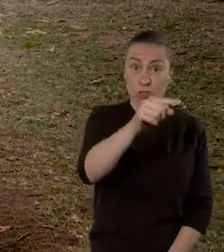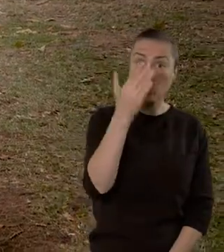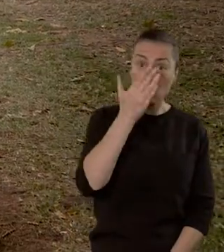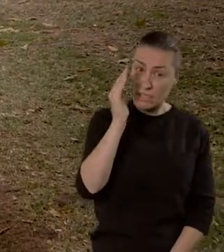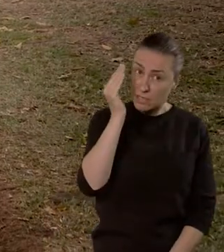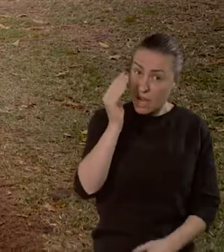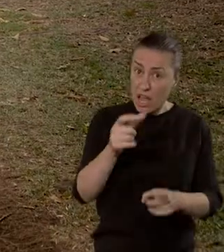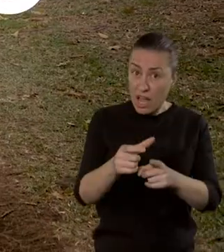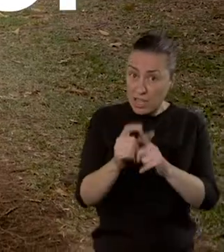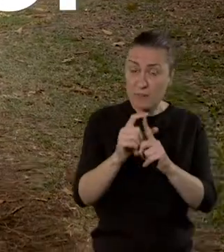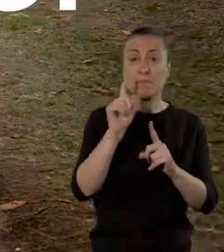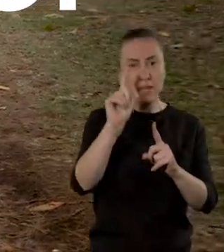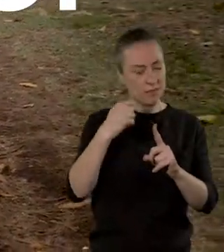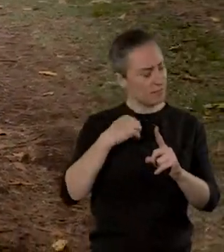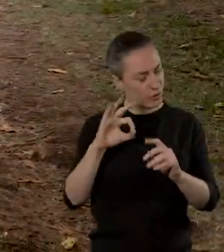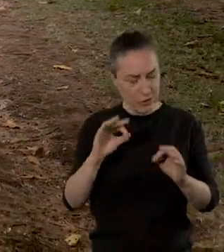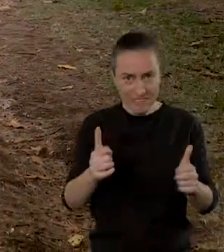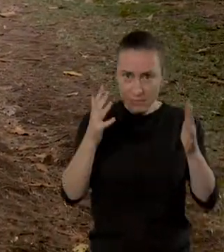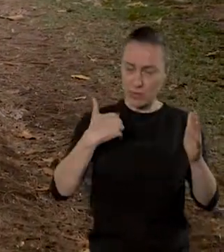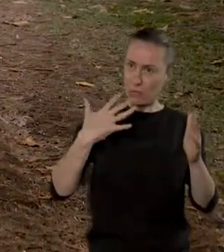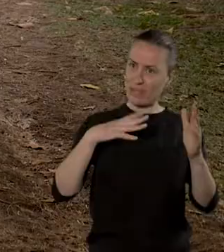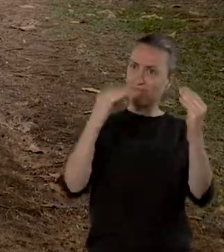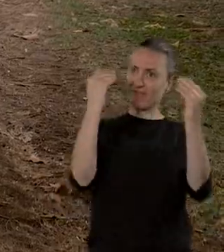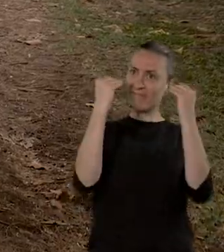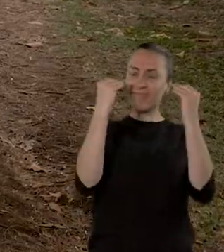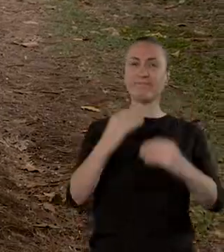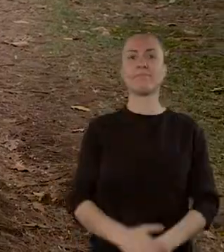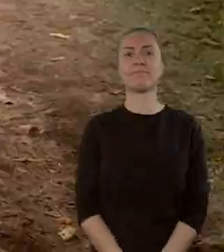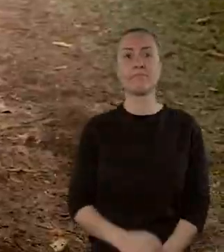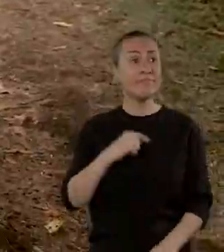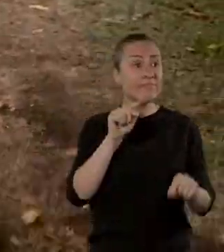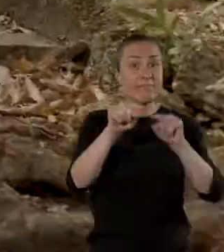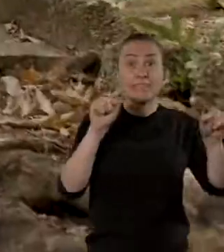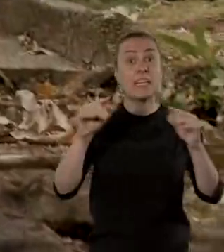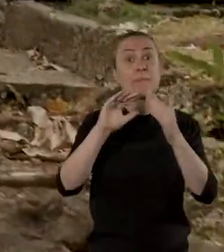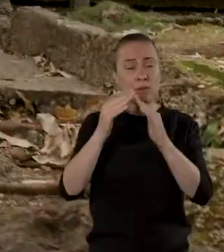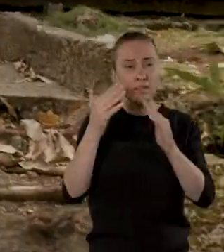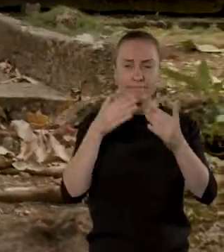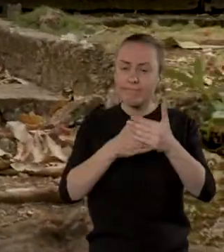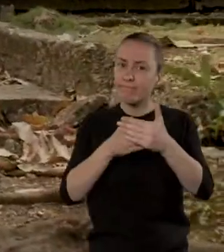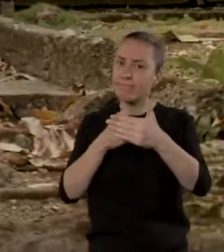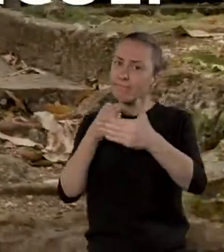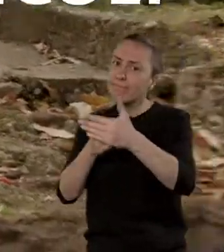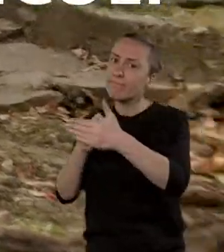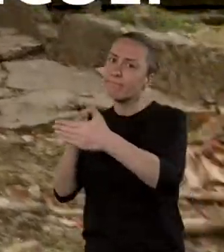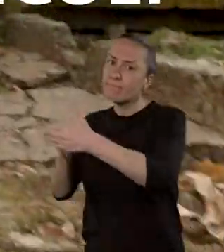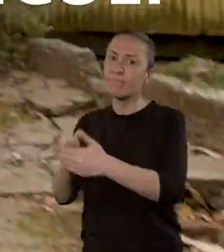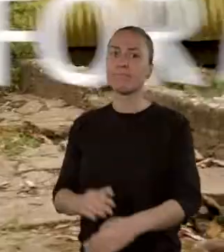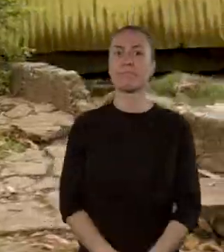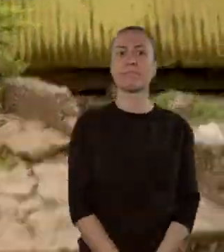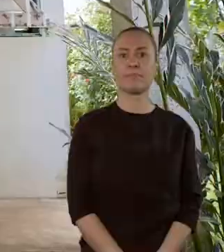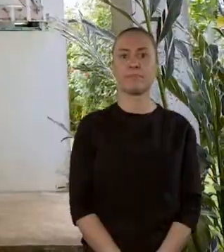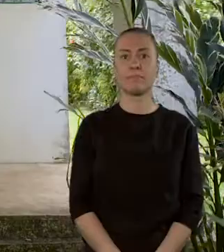Education don't mean stop me from road, from color, school, and home. Access to my community is so difficult for